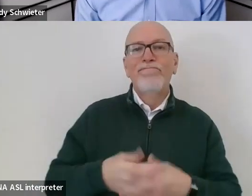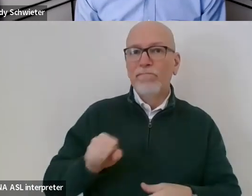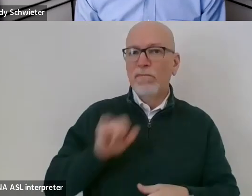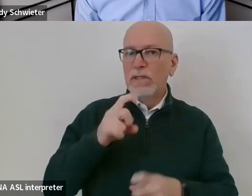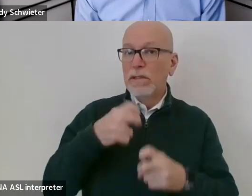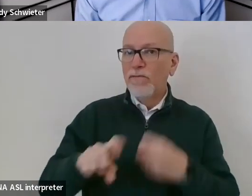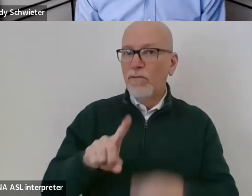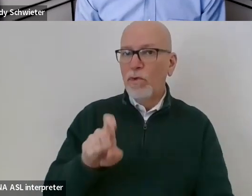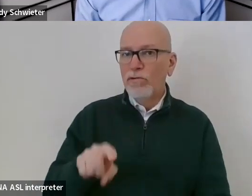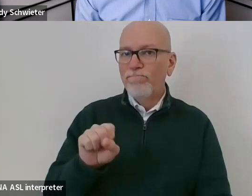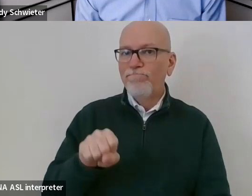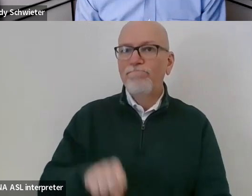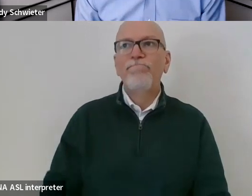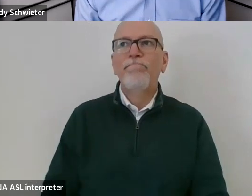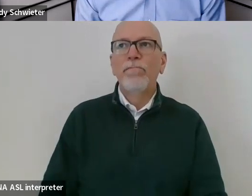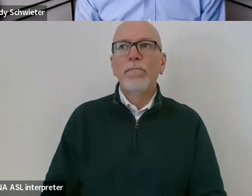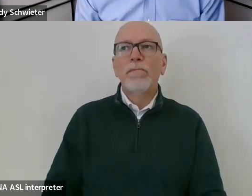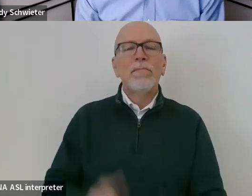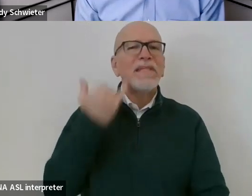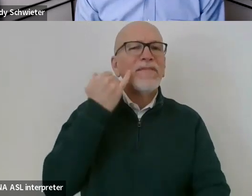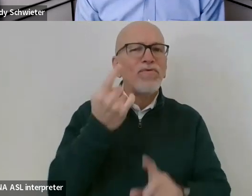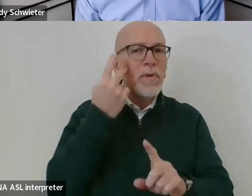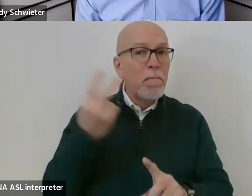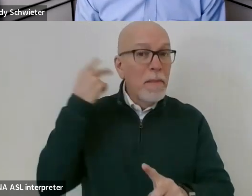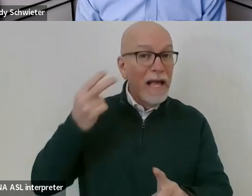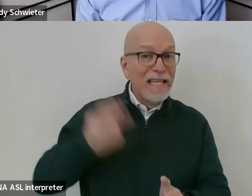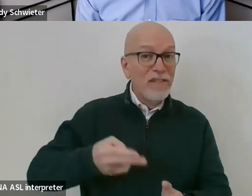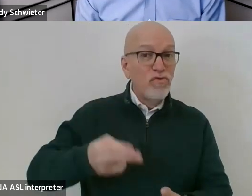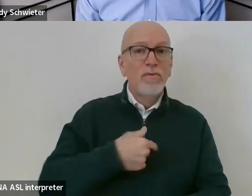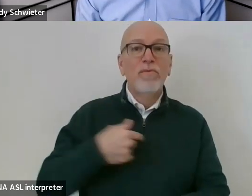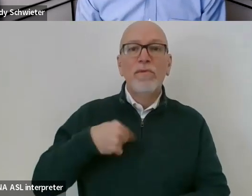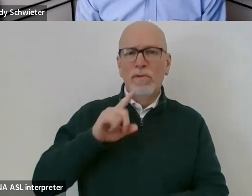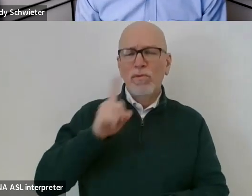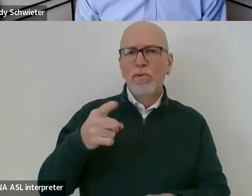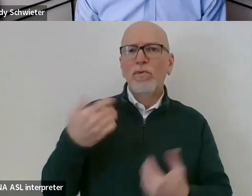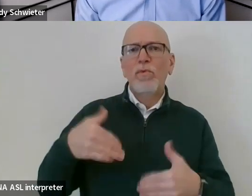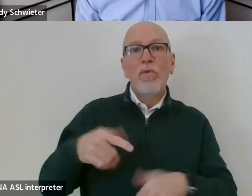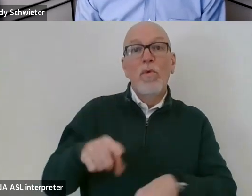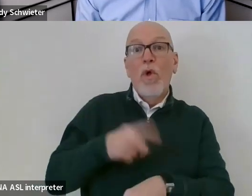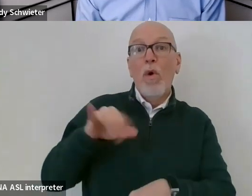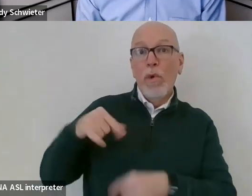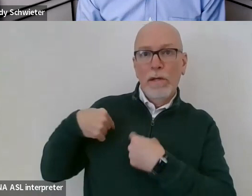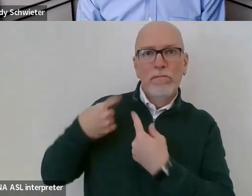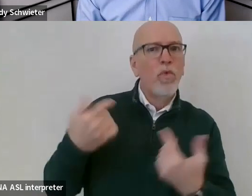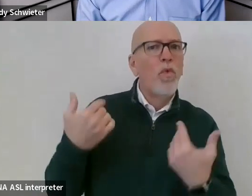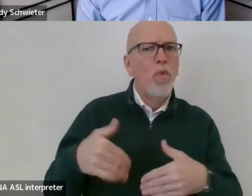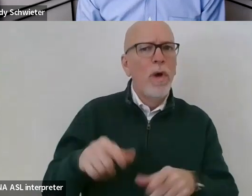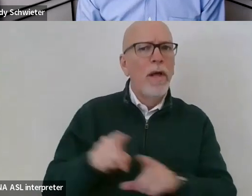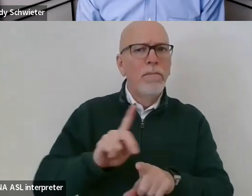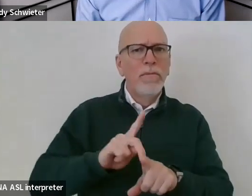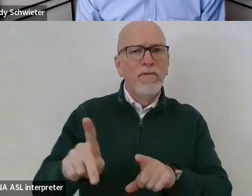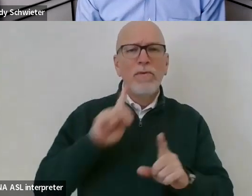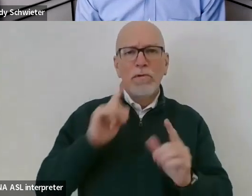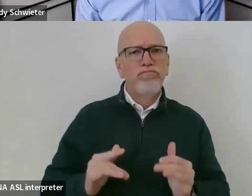question. If we look back historically, we've come a really long way as a profession. And I think that's